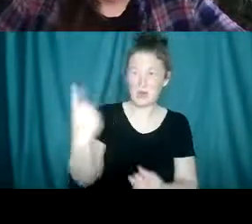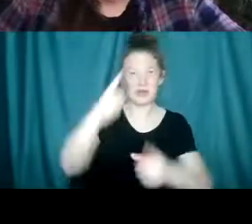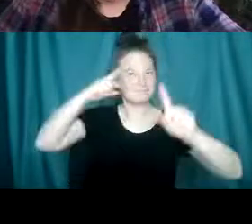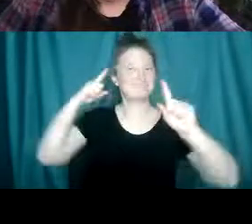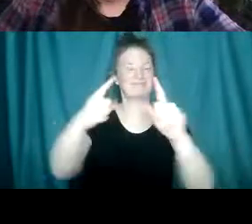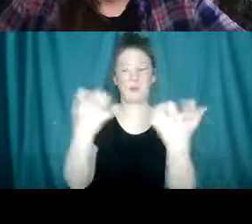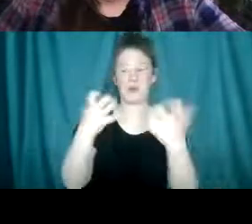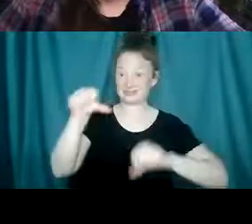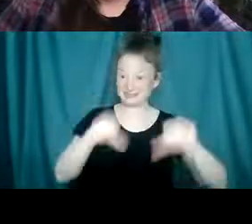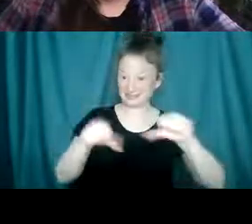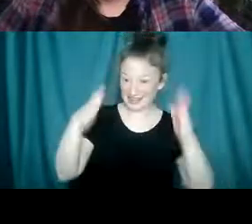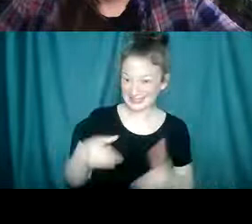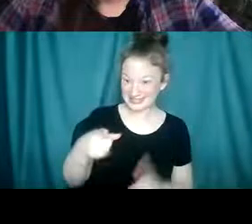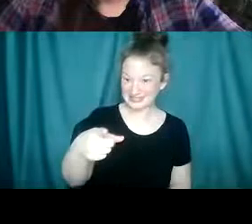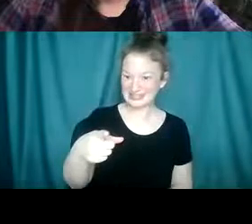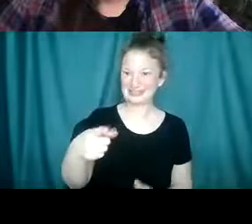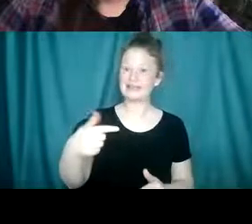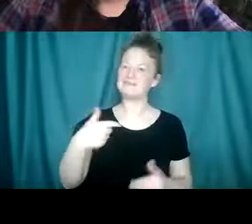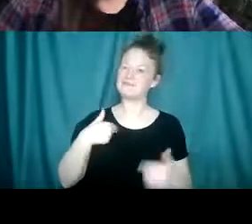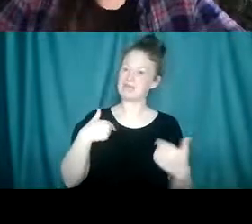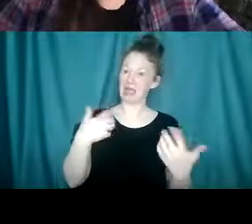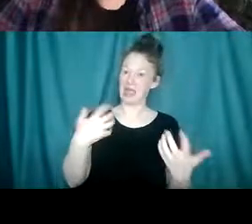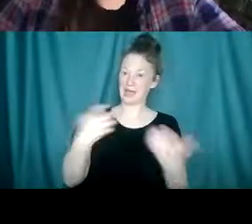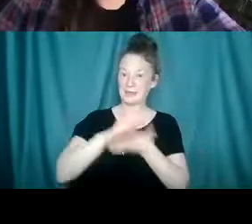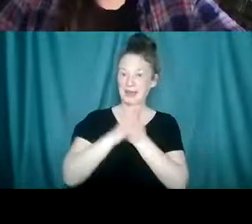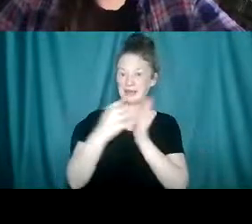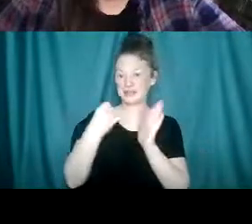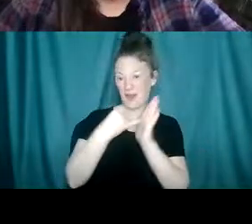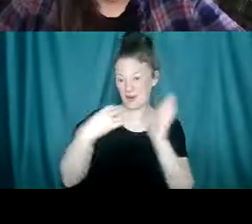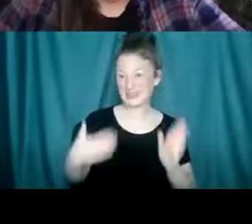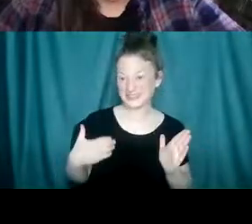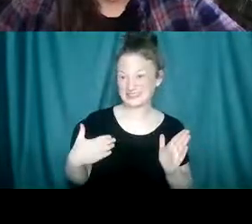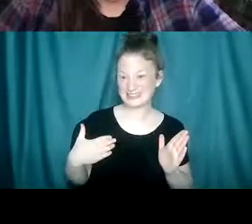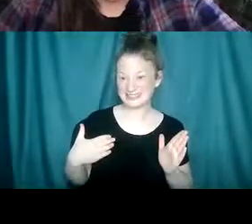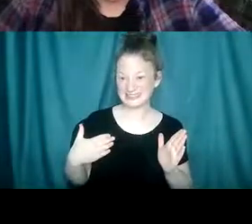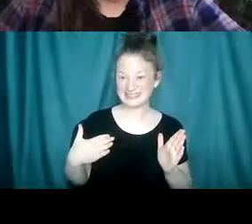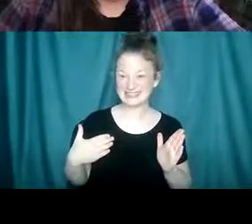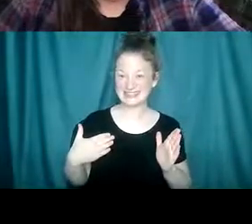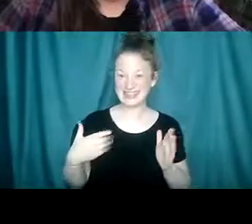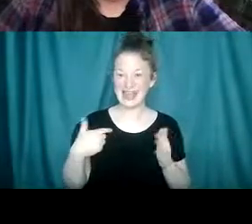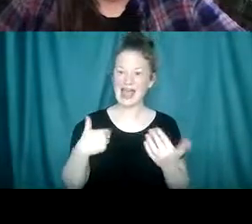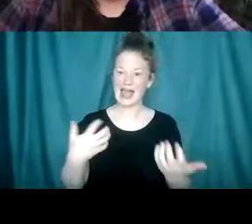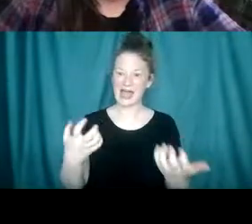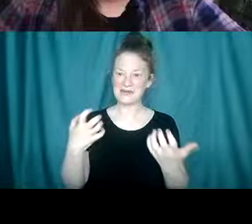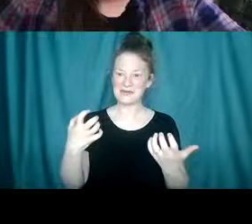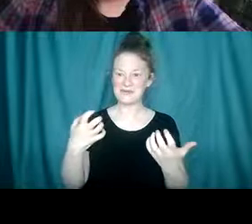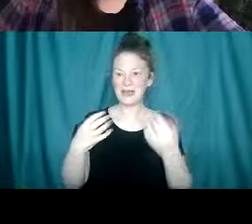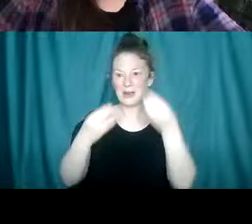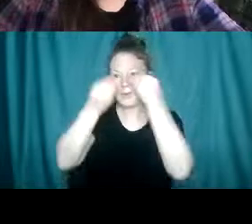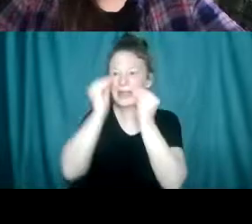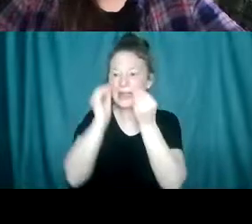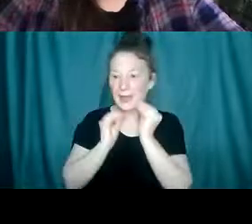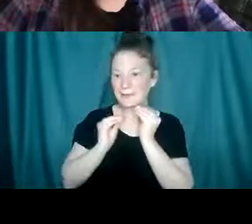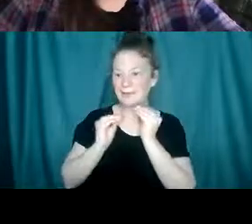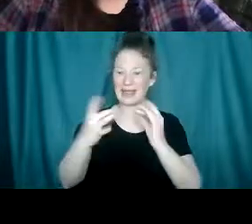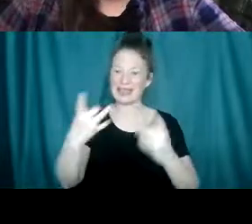I wanted to be a stage artist when I was little. Yeah. I wanted to do makeup and lightings